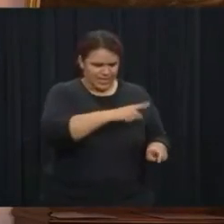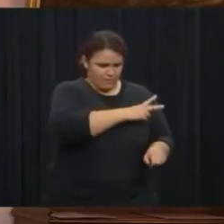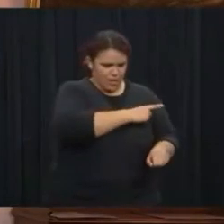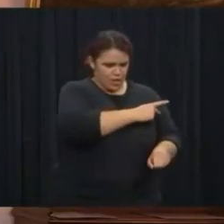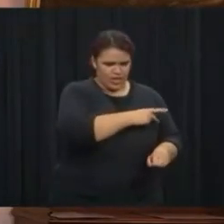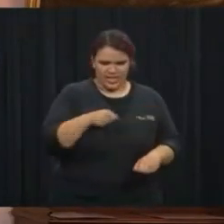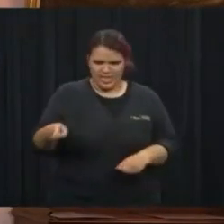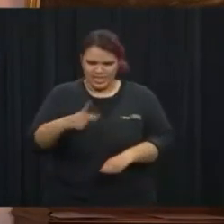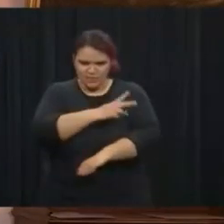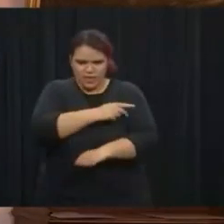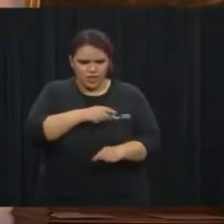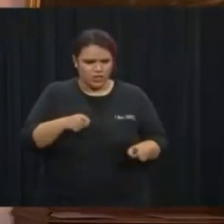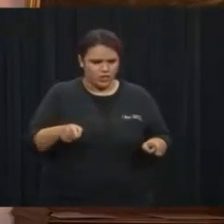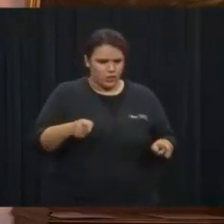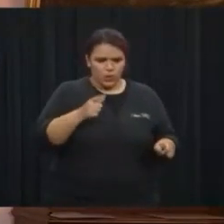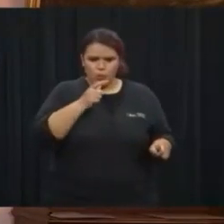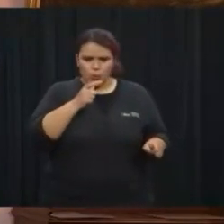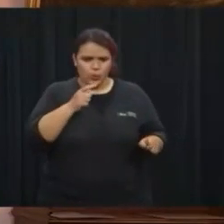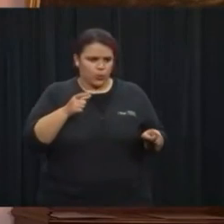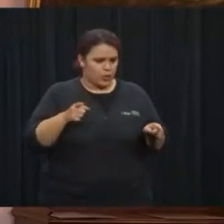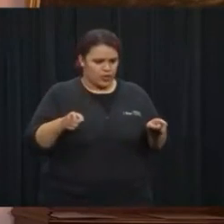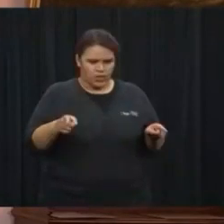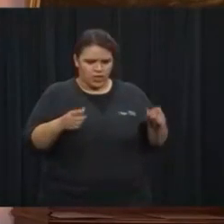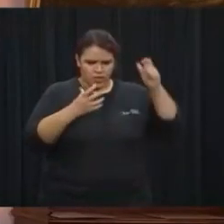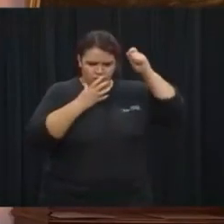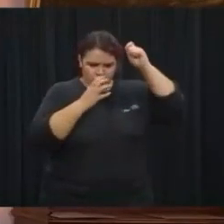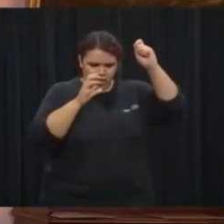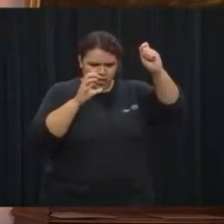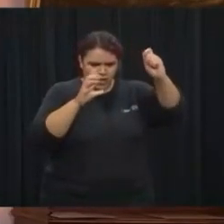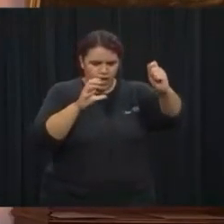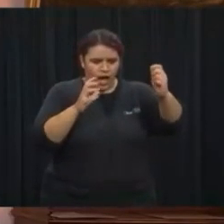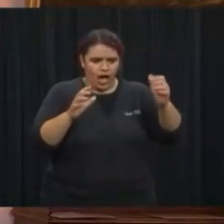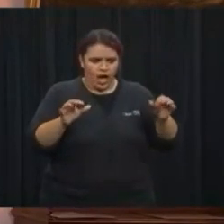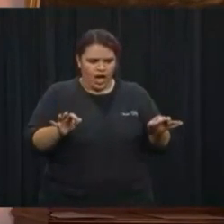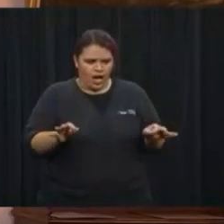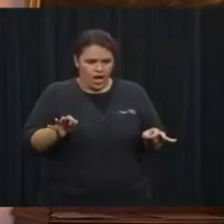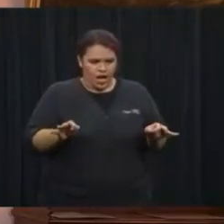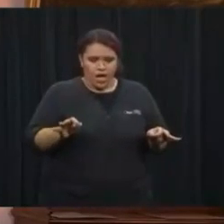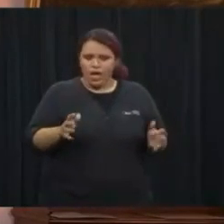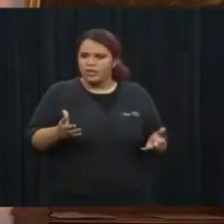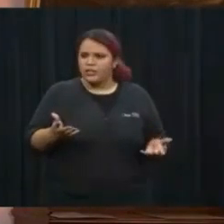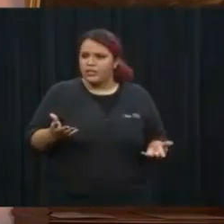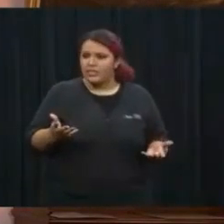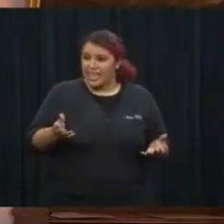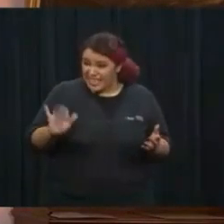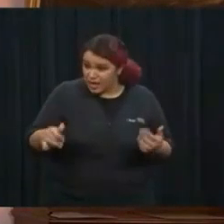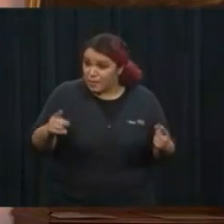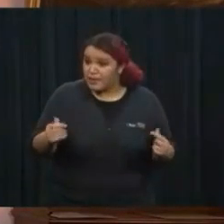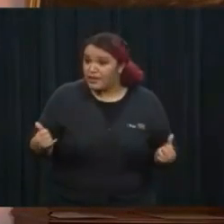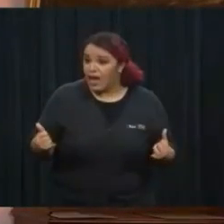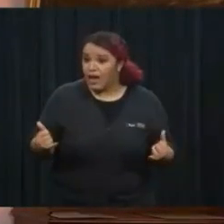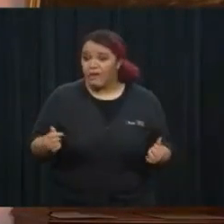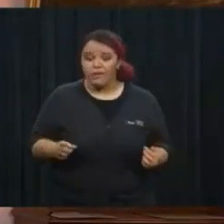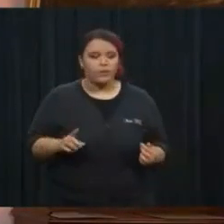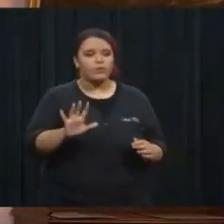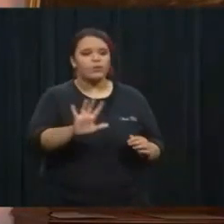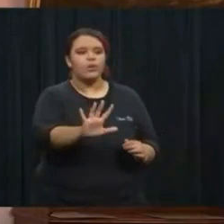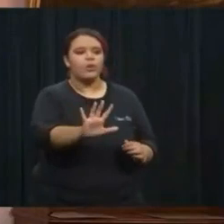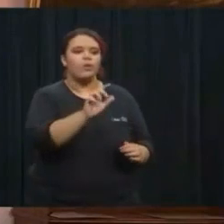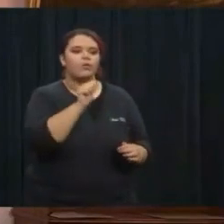But what I can say is for pregnant women, they, as your doctor will probably talk to you, getting any infection during pregnancy, it's